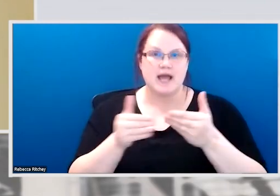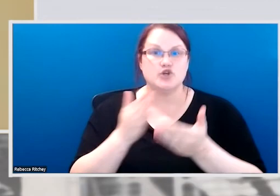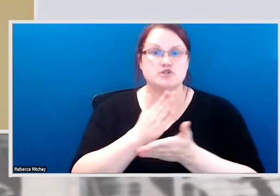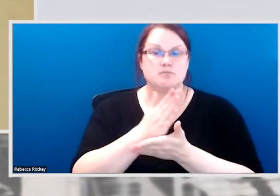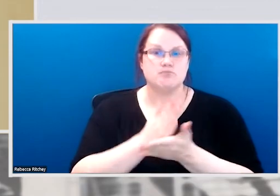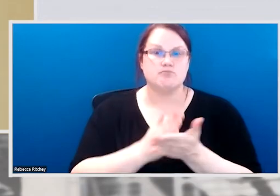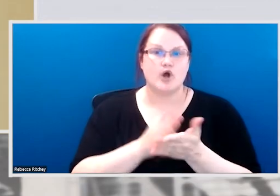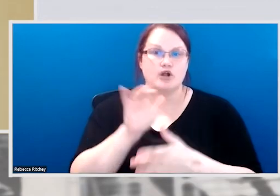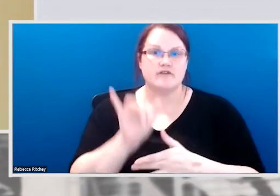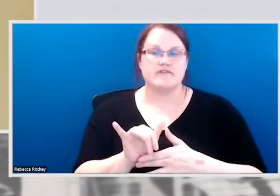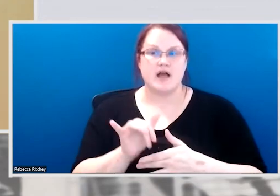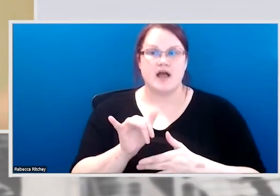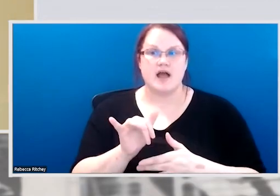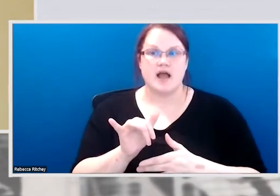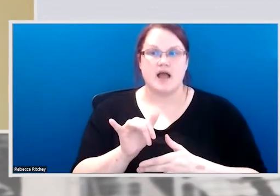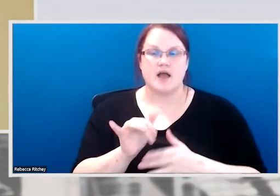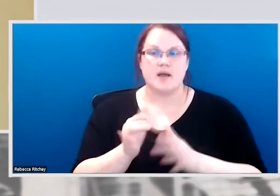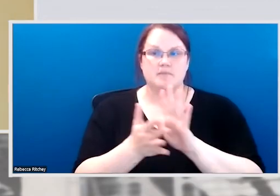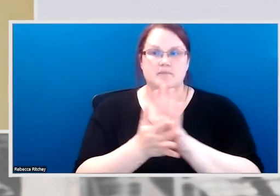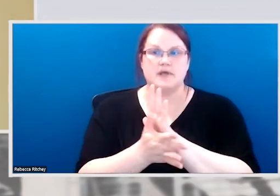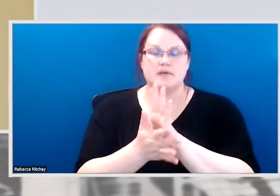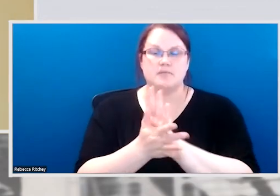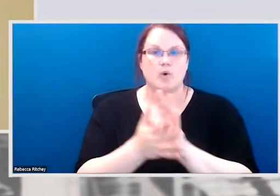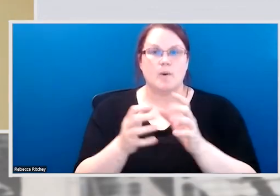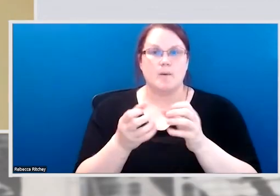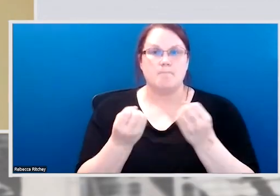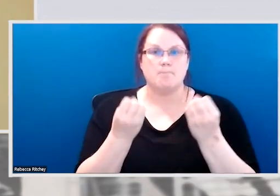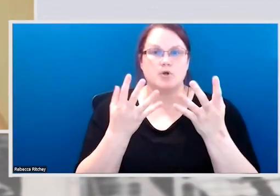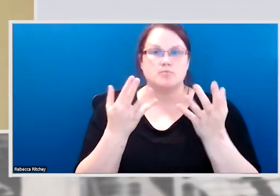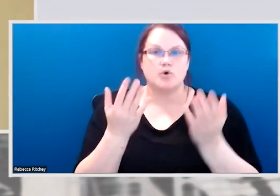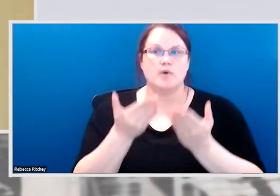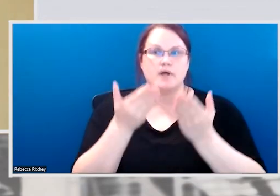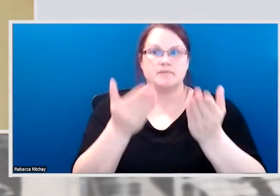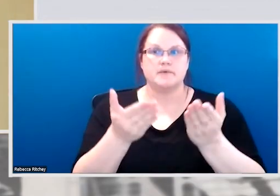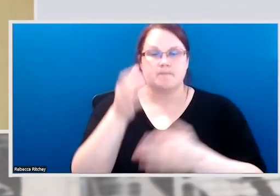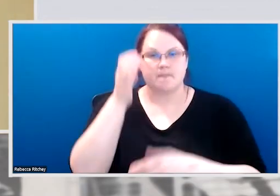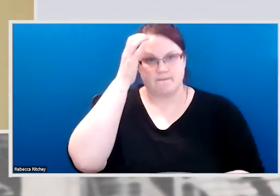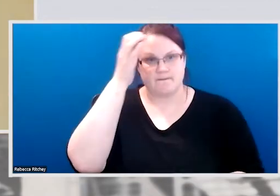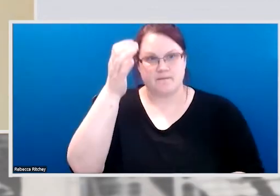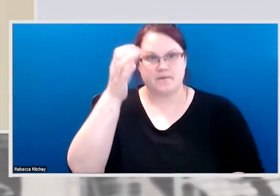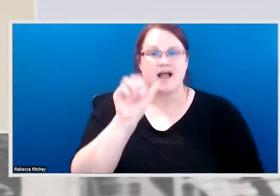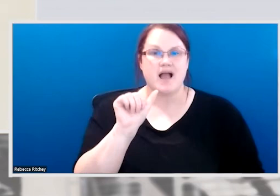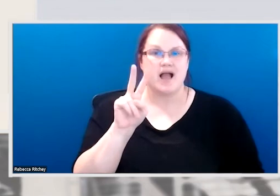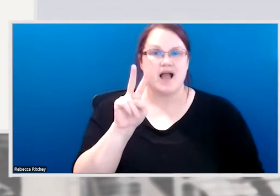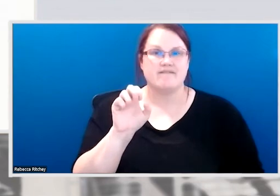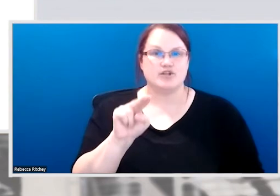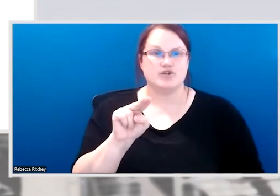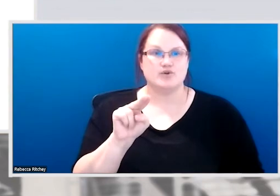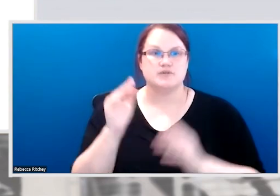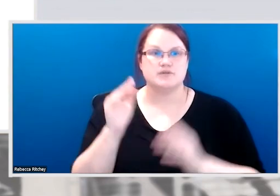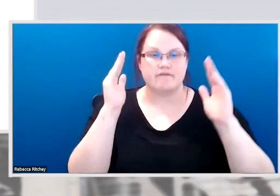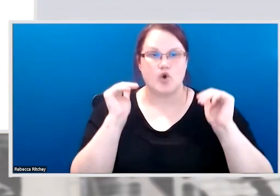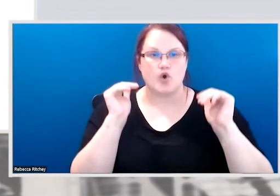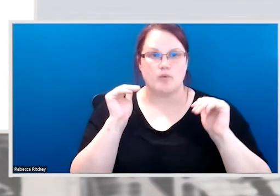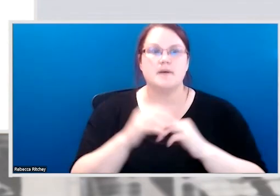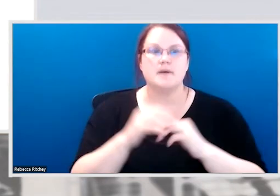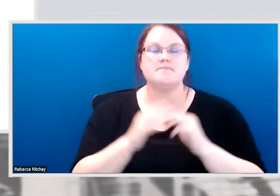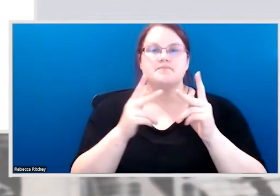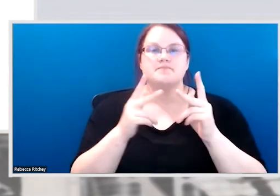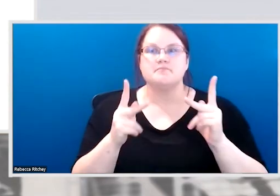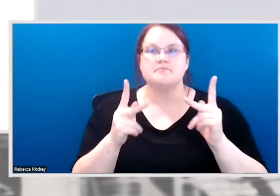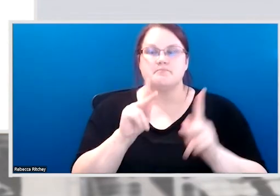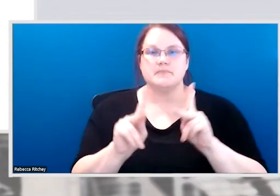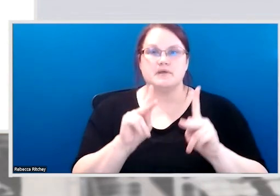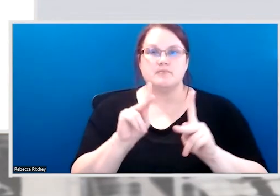that white paper, there were multiple recommendations, one of which was this concept called Avenues of Hope. It's a place-based, people-first approach